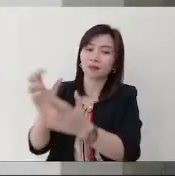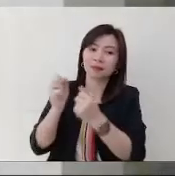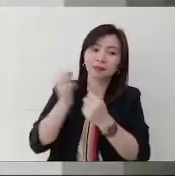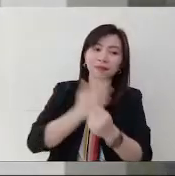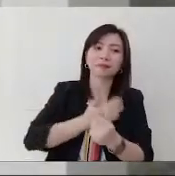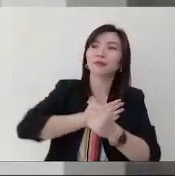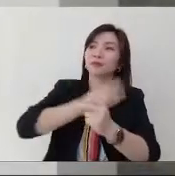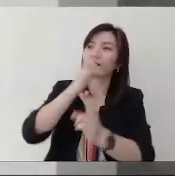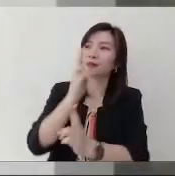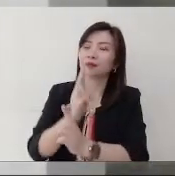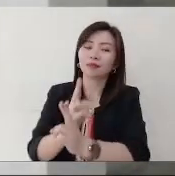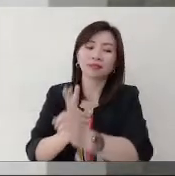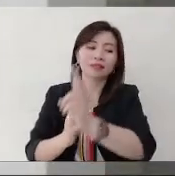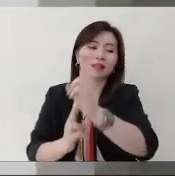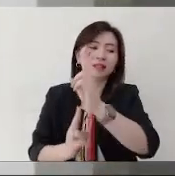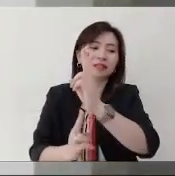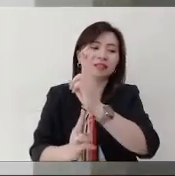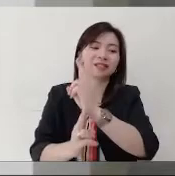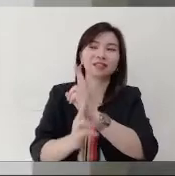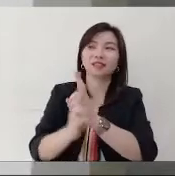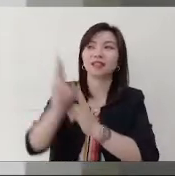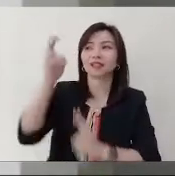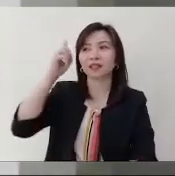and hold my